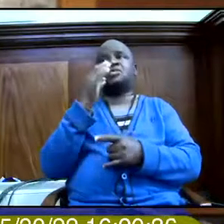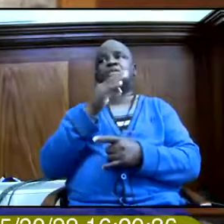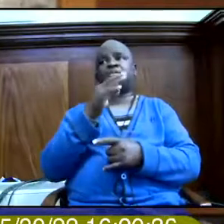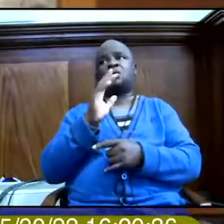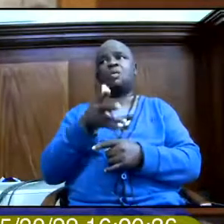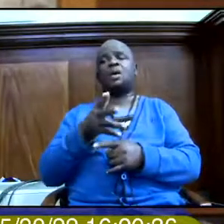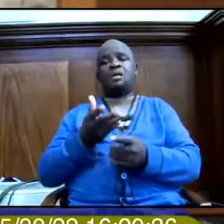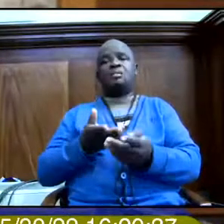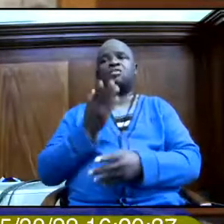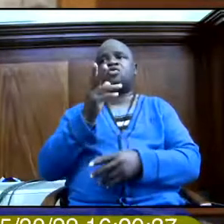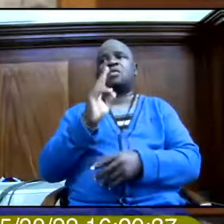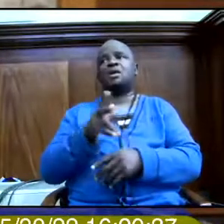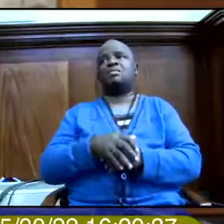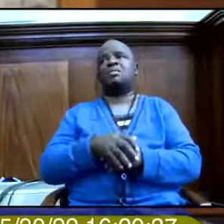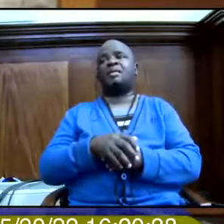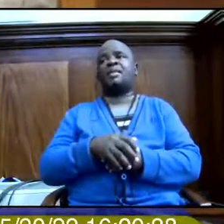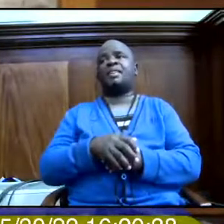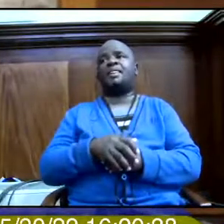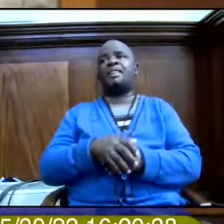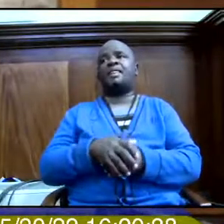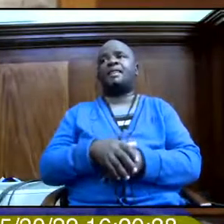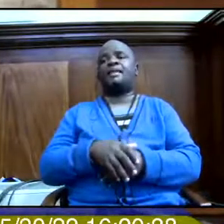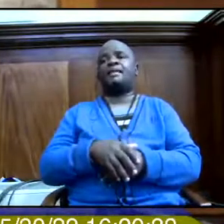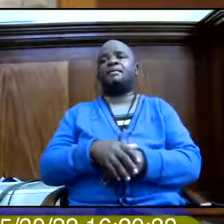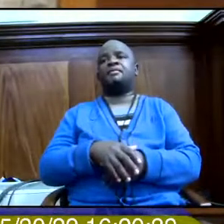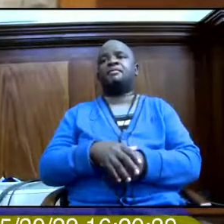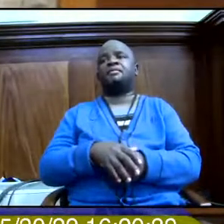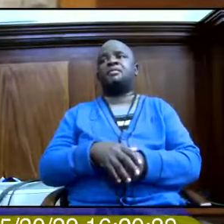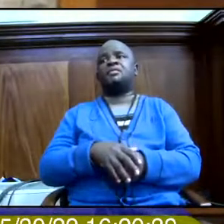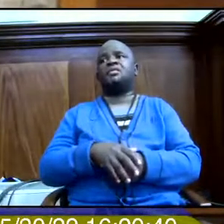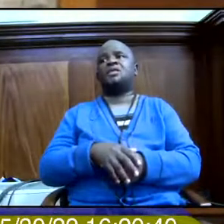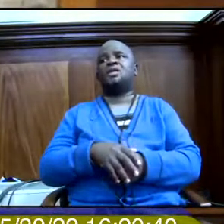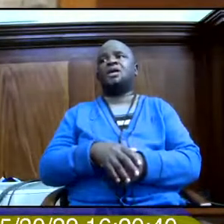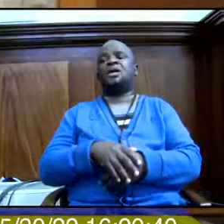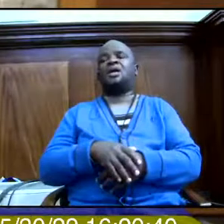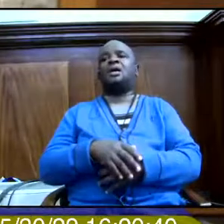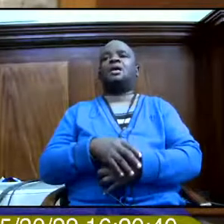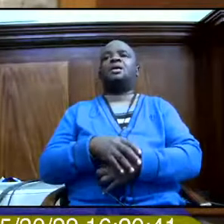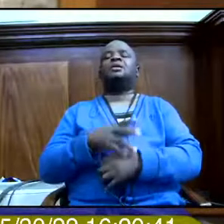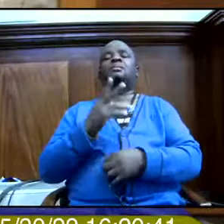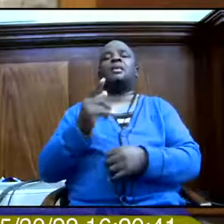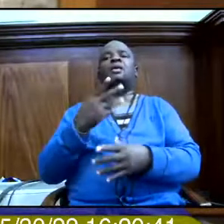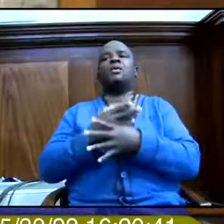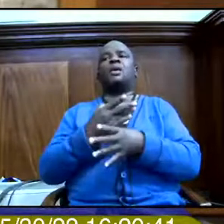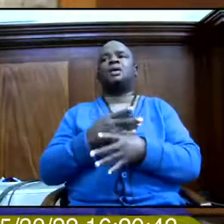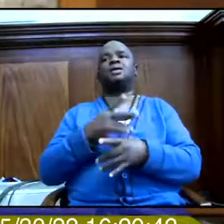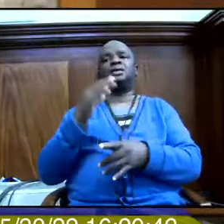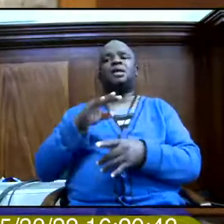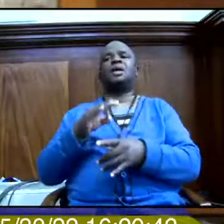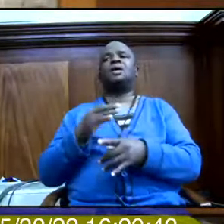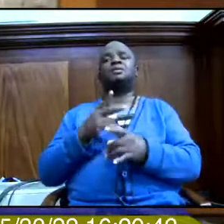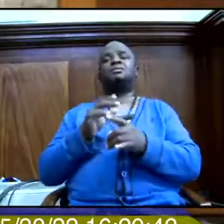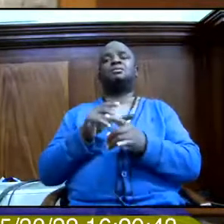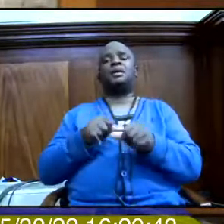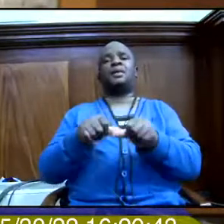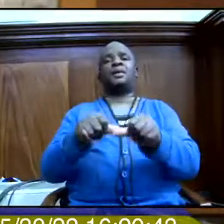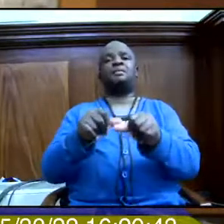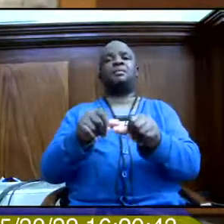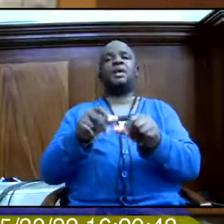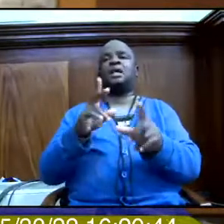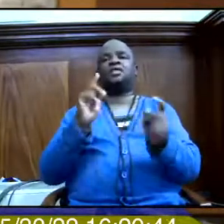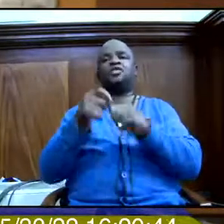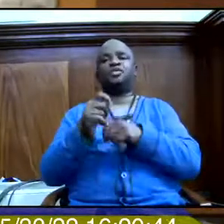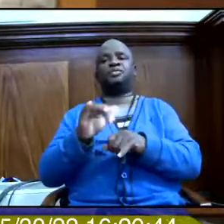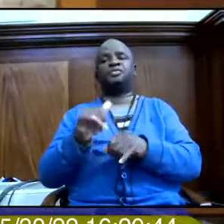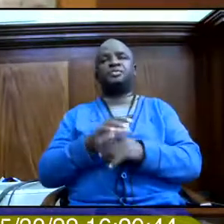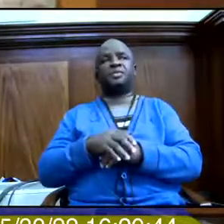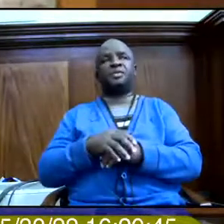to increase the tariffs hence on the other side the workers are not getting increased there's a standstill there's a zero percent from